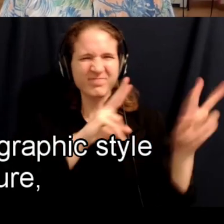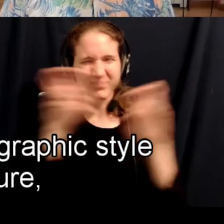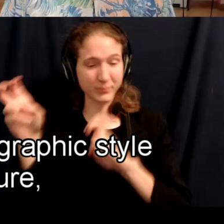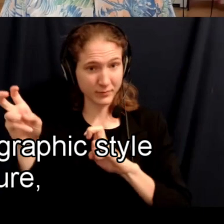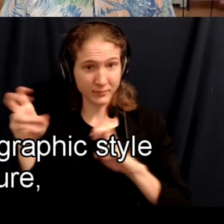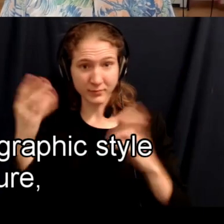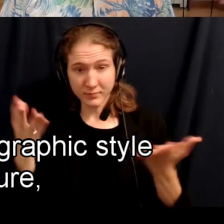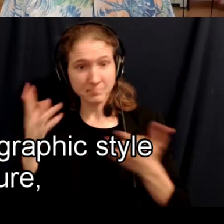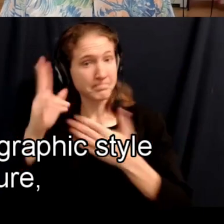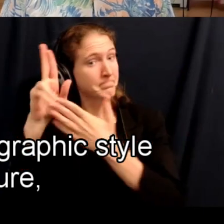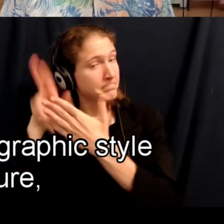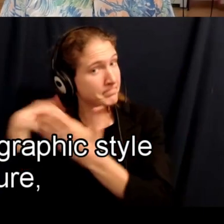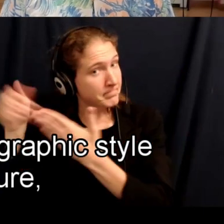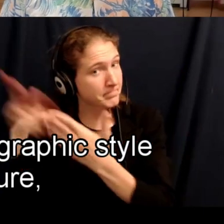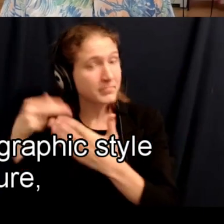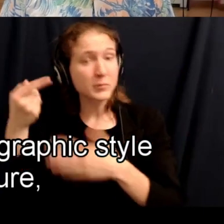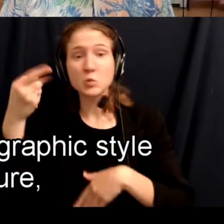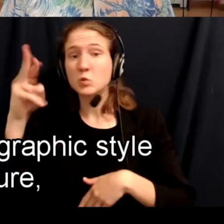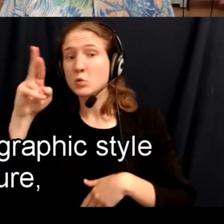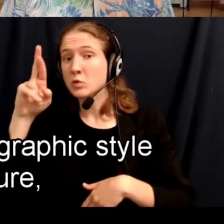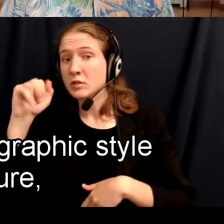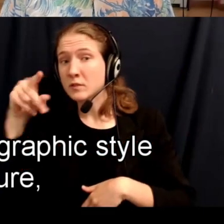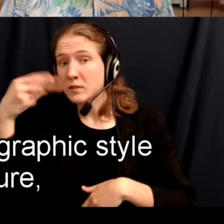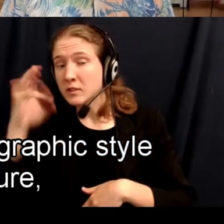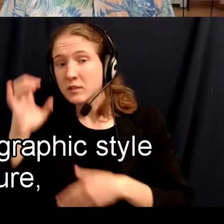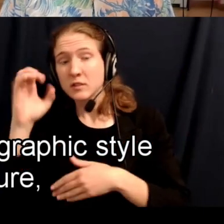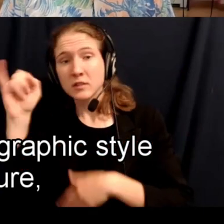paints in her graphic style or a more